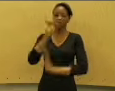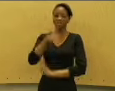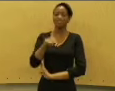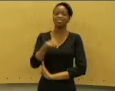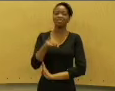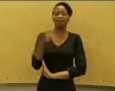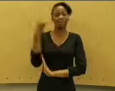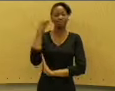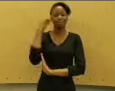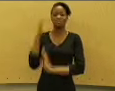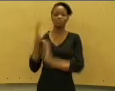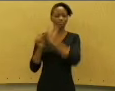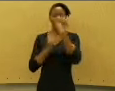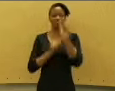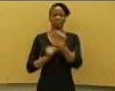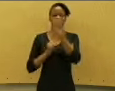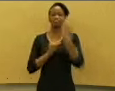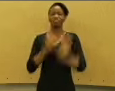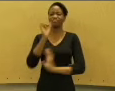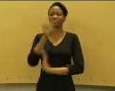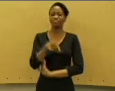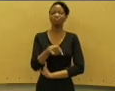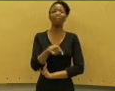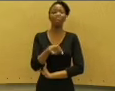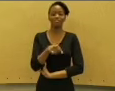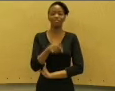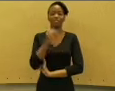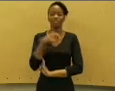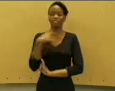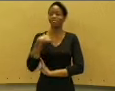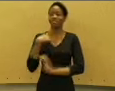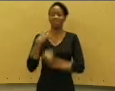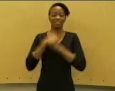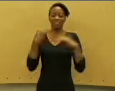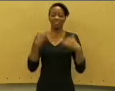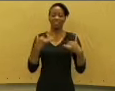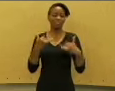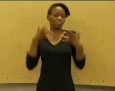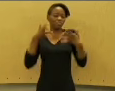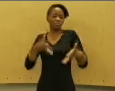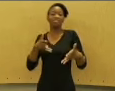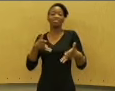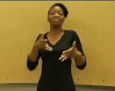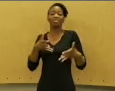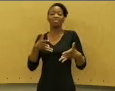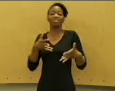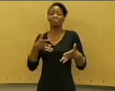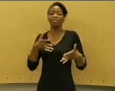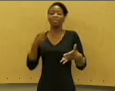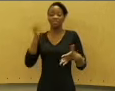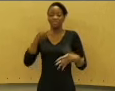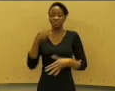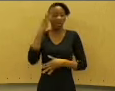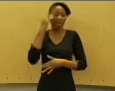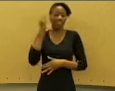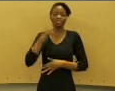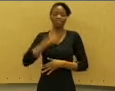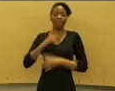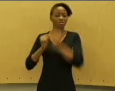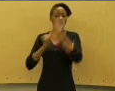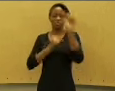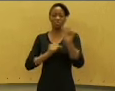long way. I mean, it's because I started tweeting about this that I'm here today. Had I not started talking about my experience,